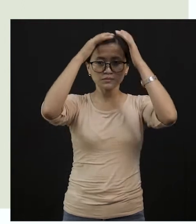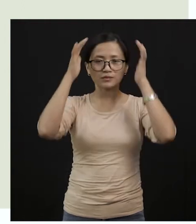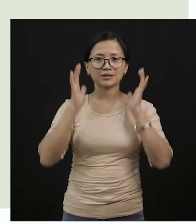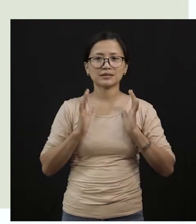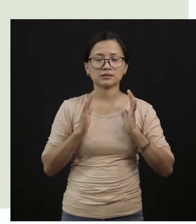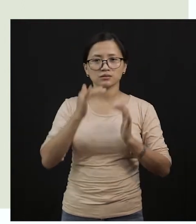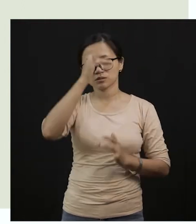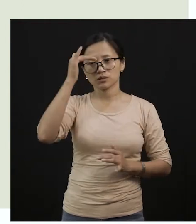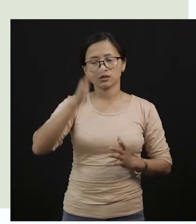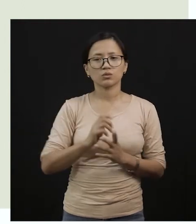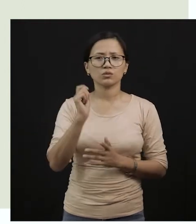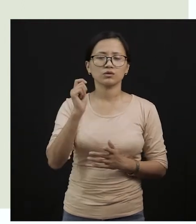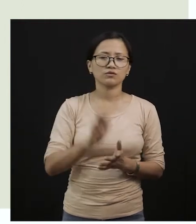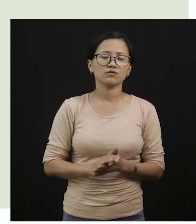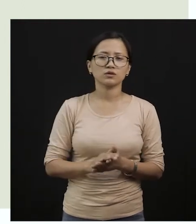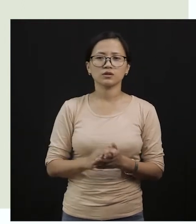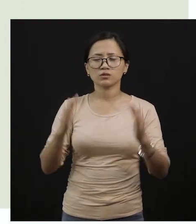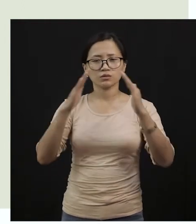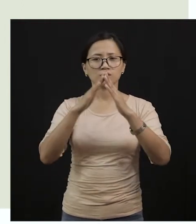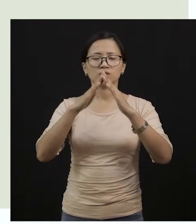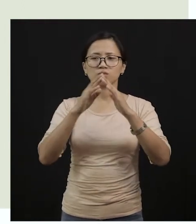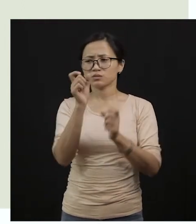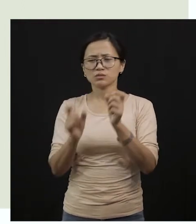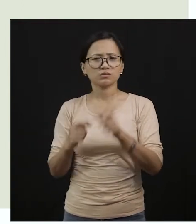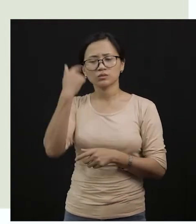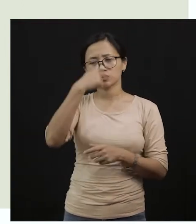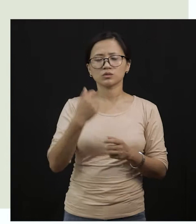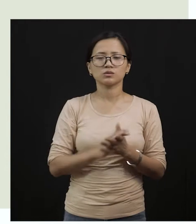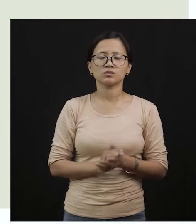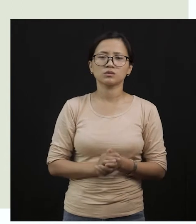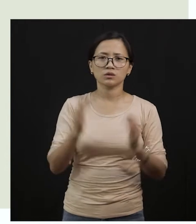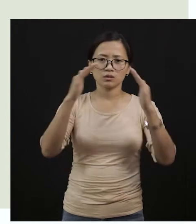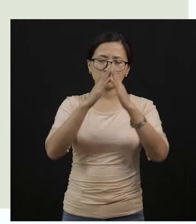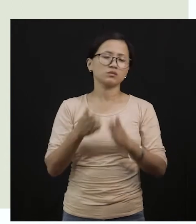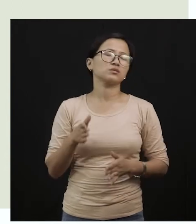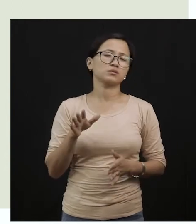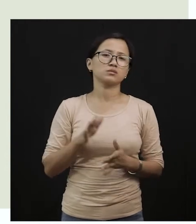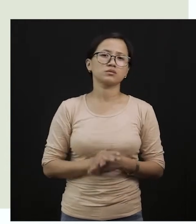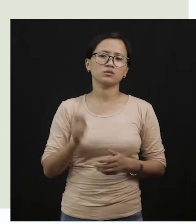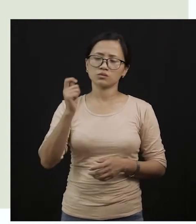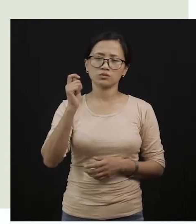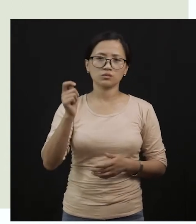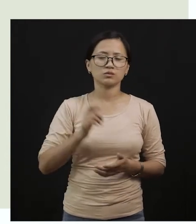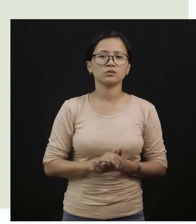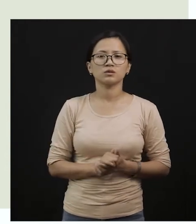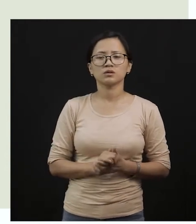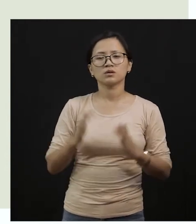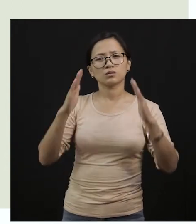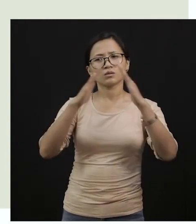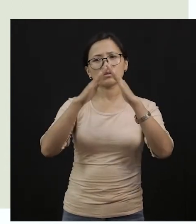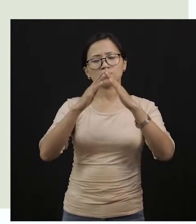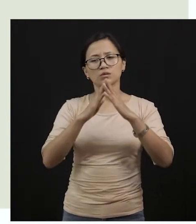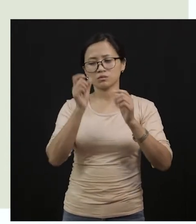presently, now at this moment, I'm talking about the present time. So there are thousands of people who are working for the